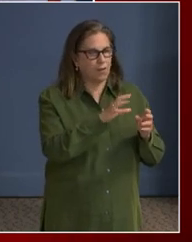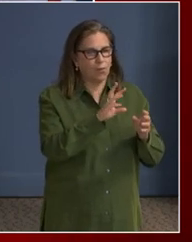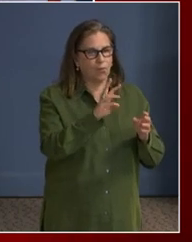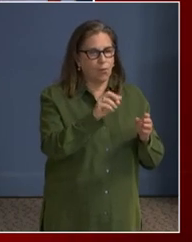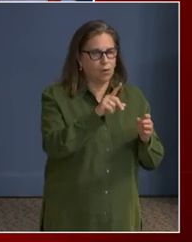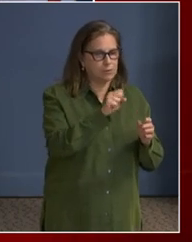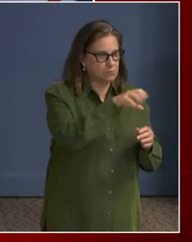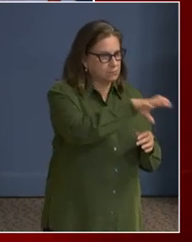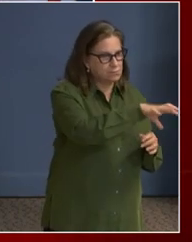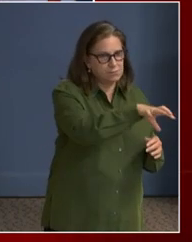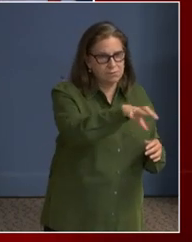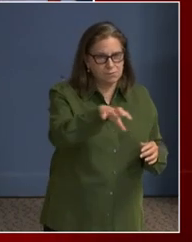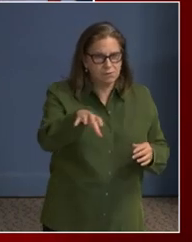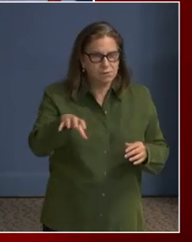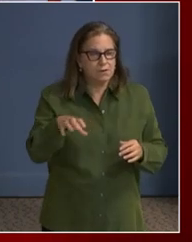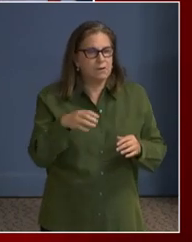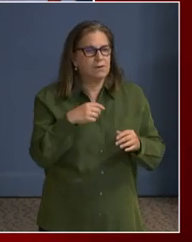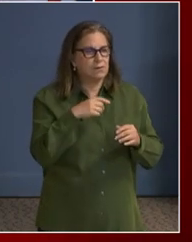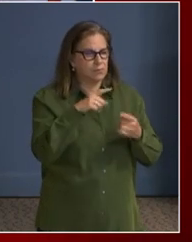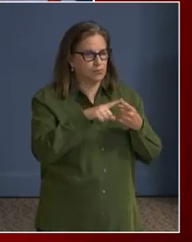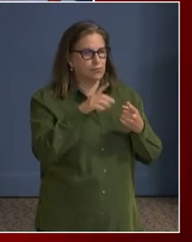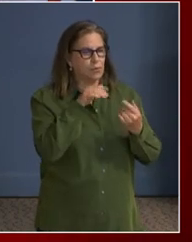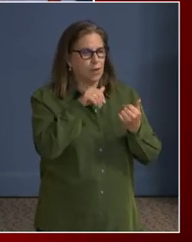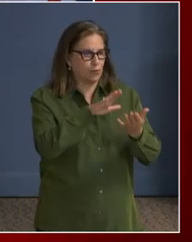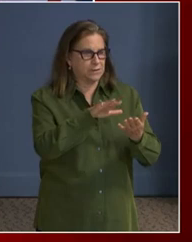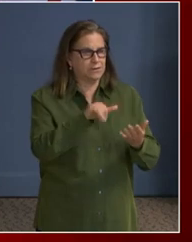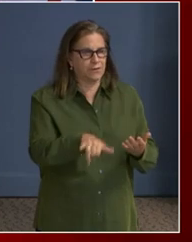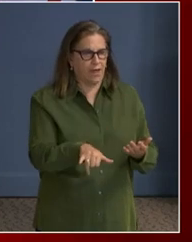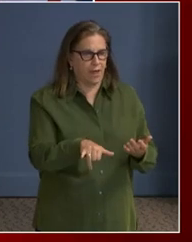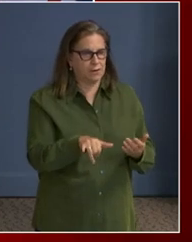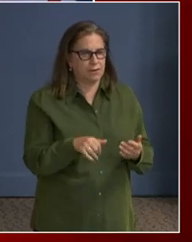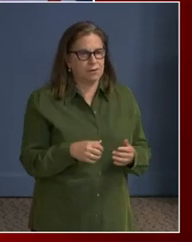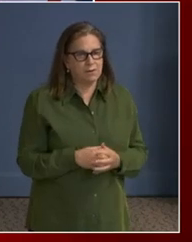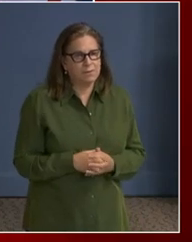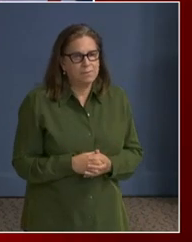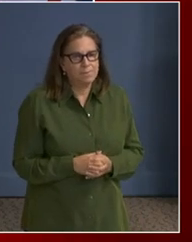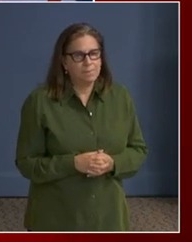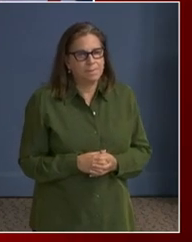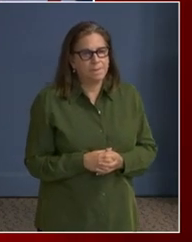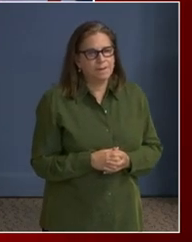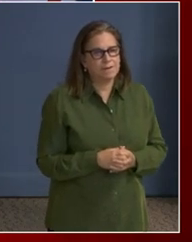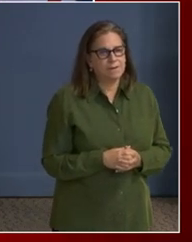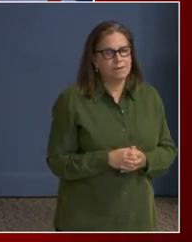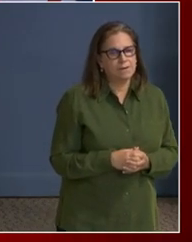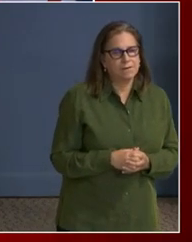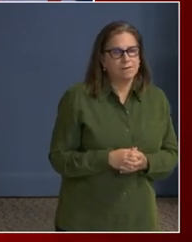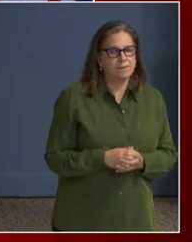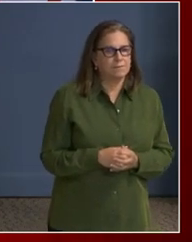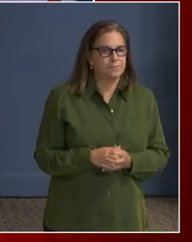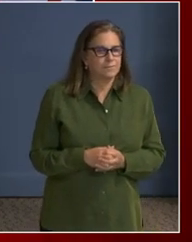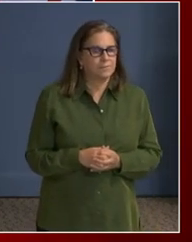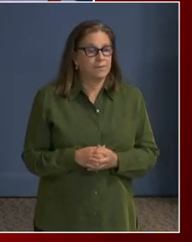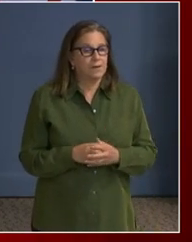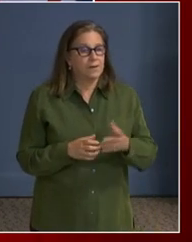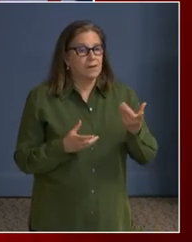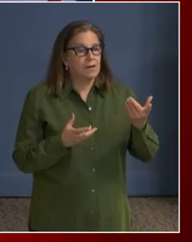that's taking place, whether it be retreats or young men groups or healing circles or